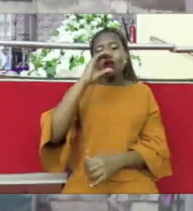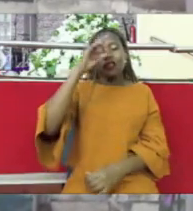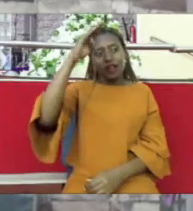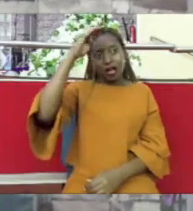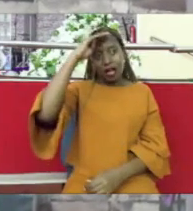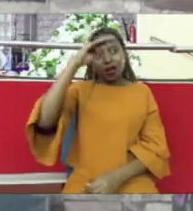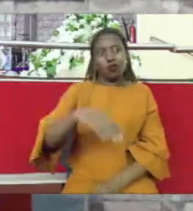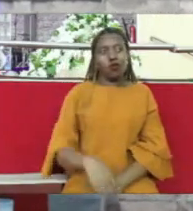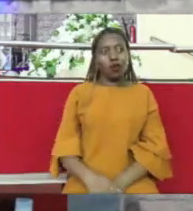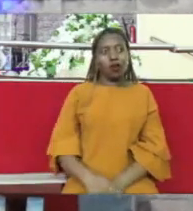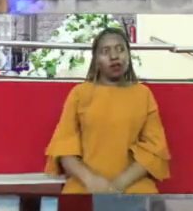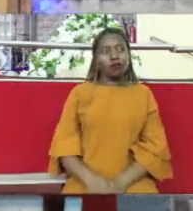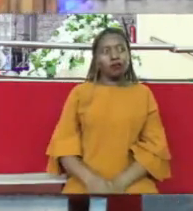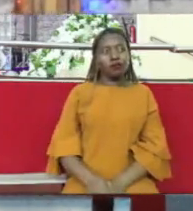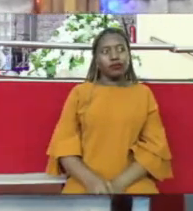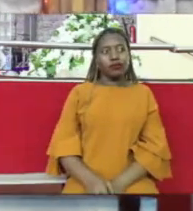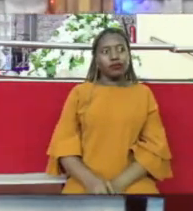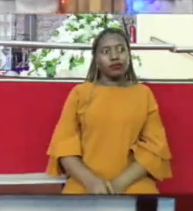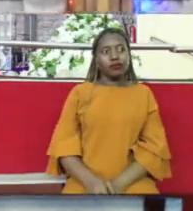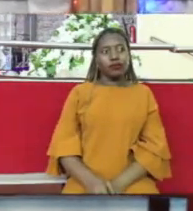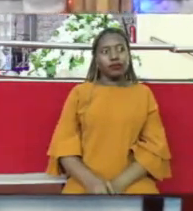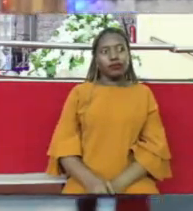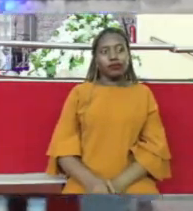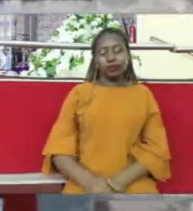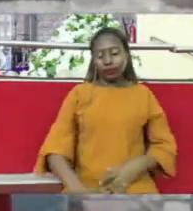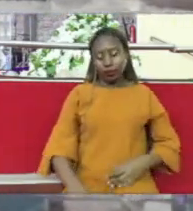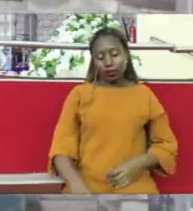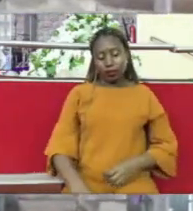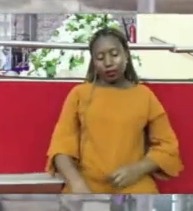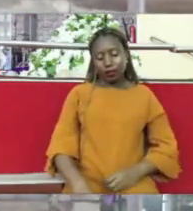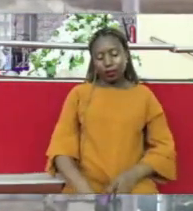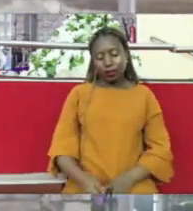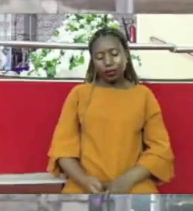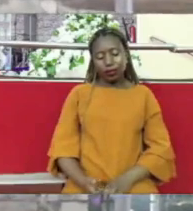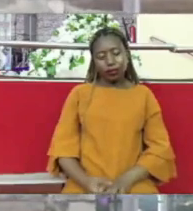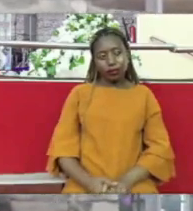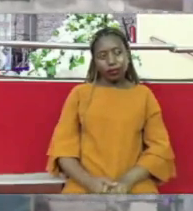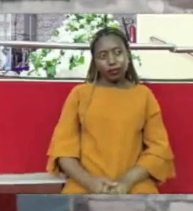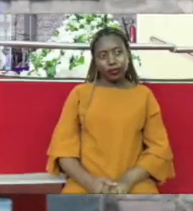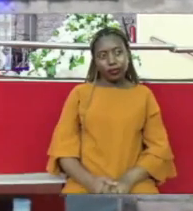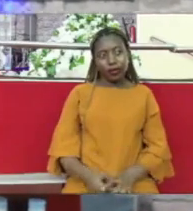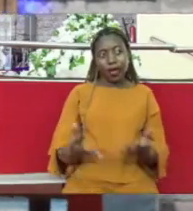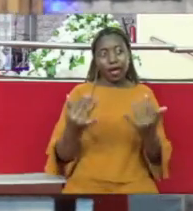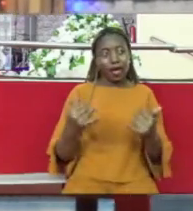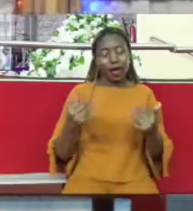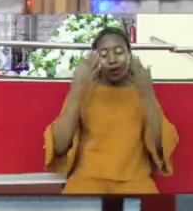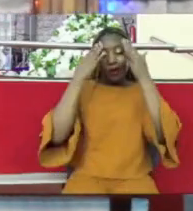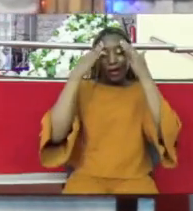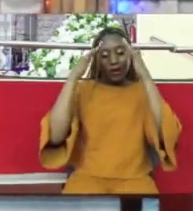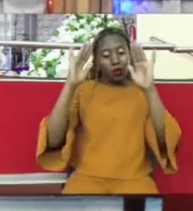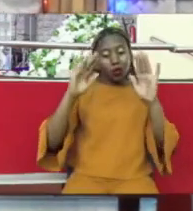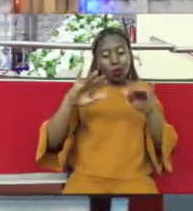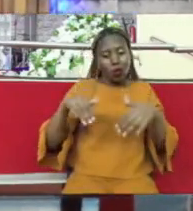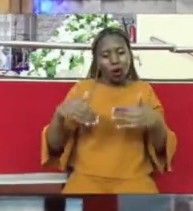I started with wine and even got to alcohol now. Nikafika kwa pombe sasa. Now I do not know how to set myself